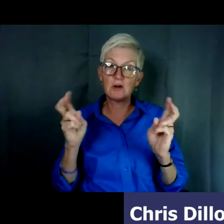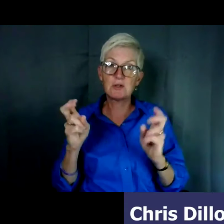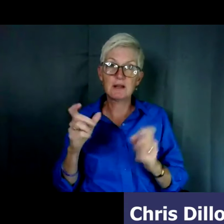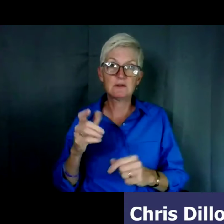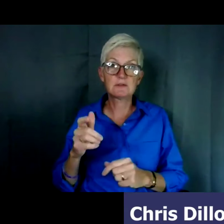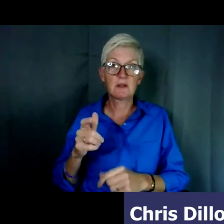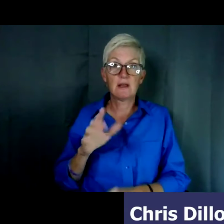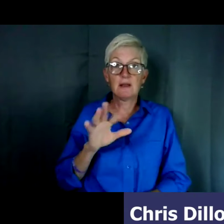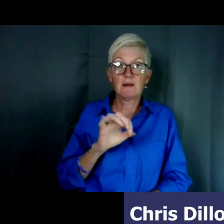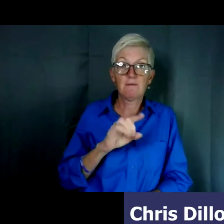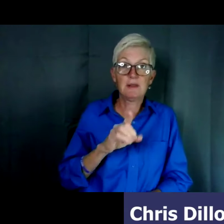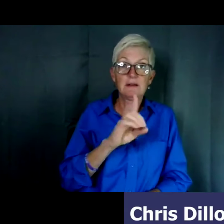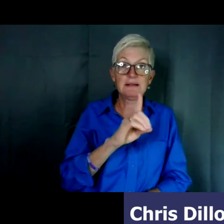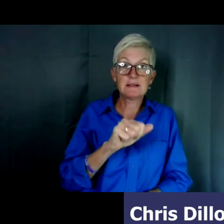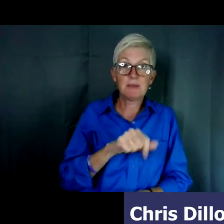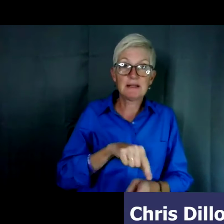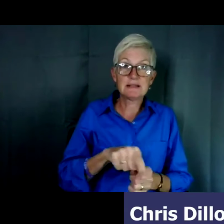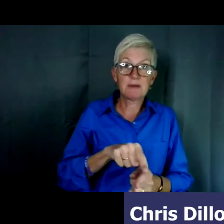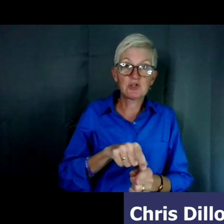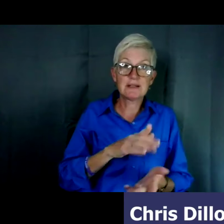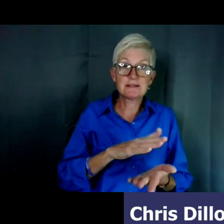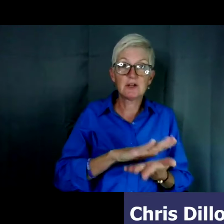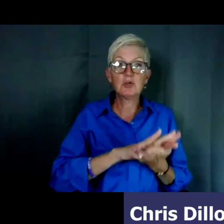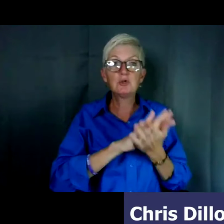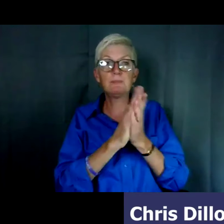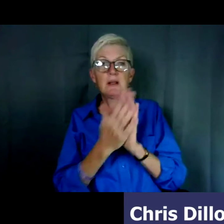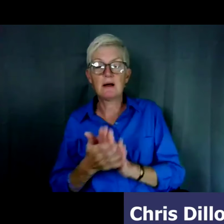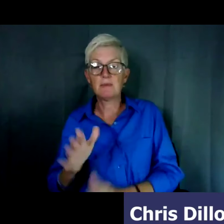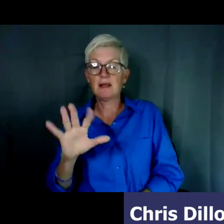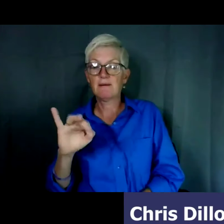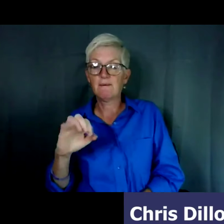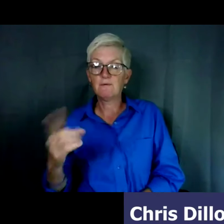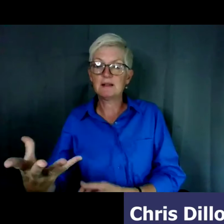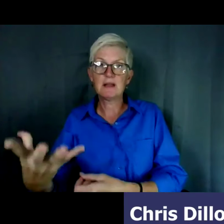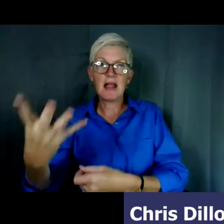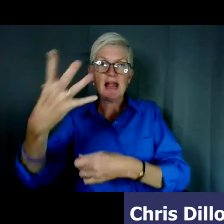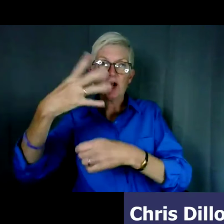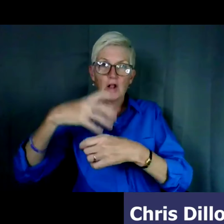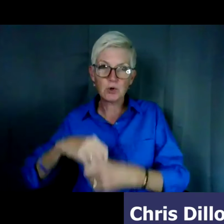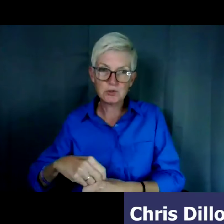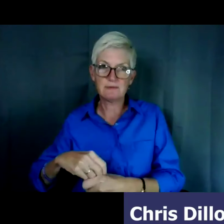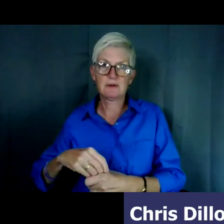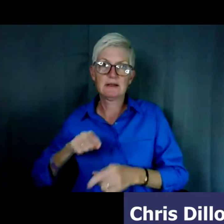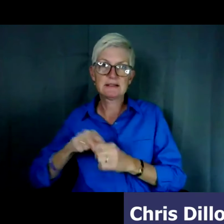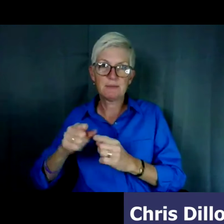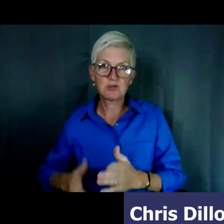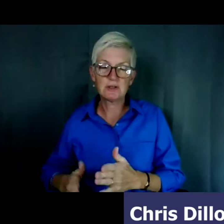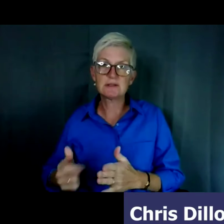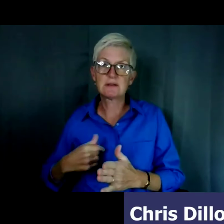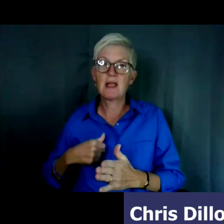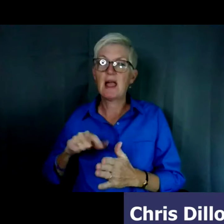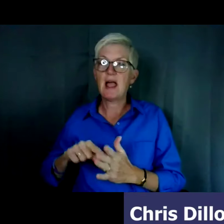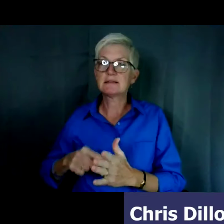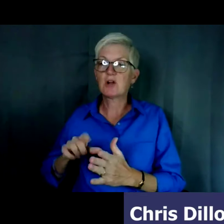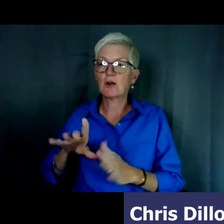specialists over to field inclusion specialists. And start picking up veterans programs for Walgreens nationwide.